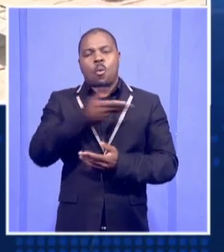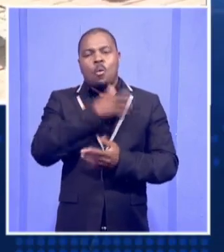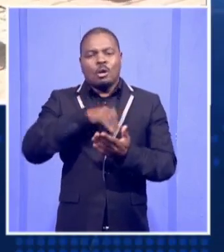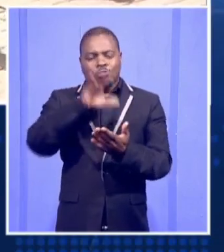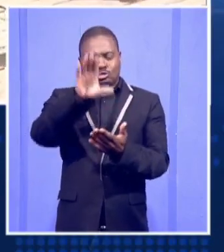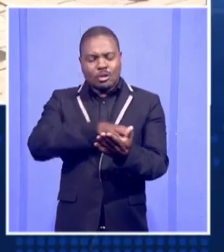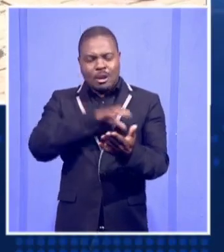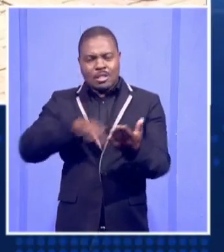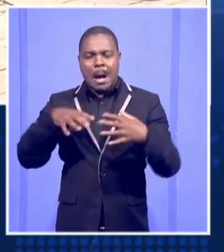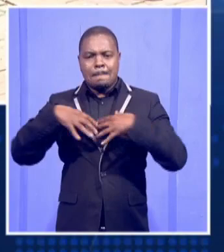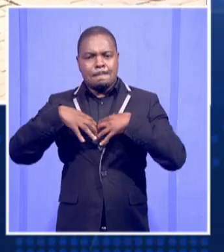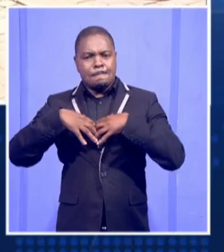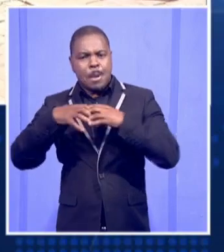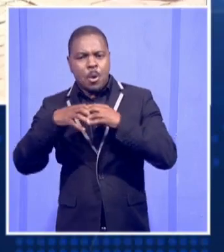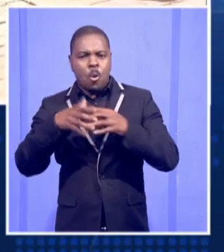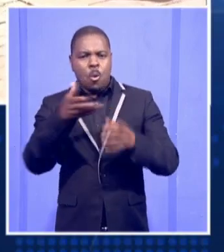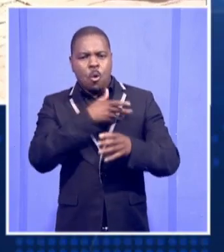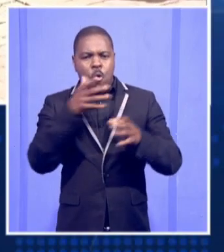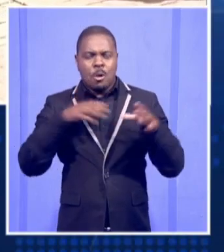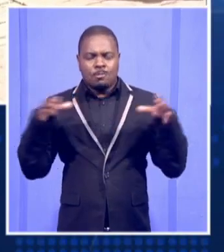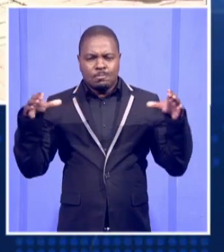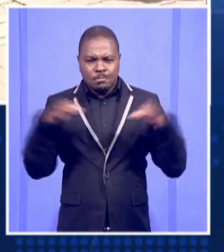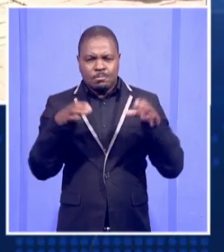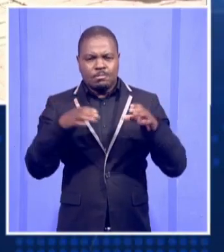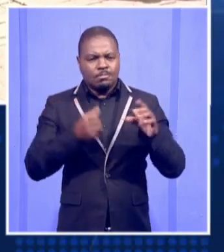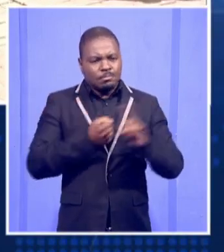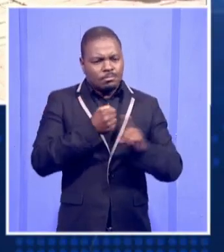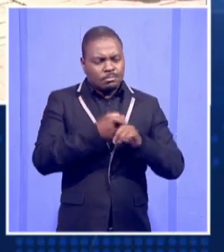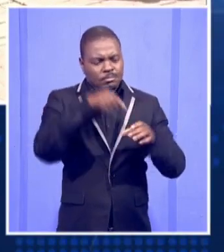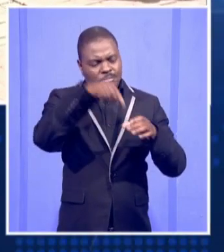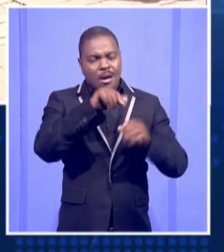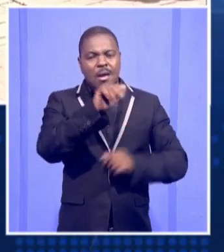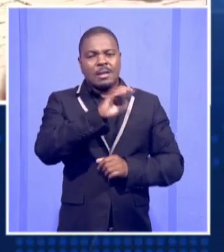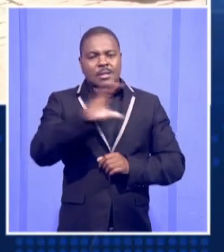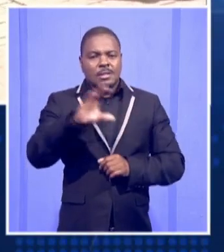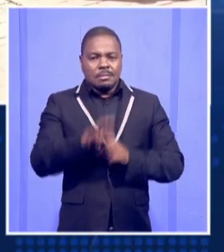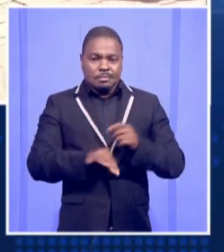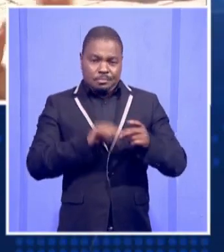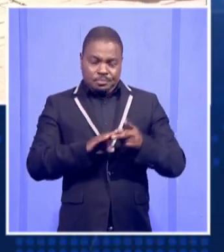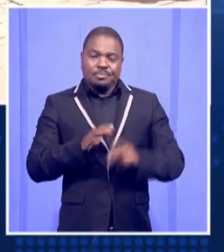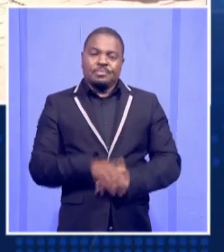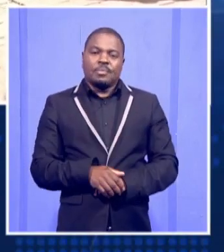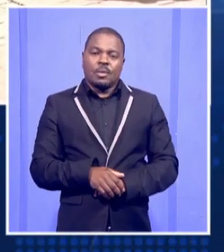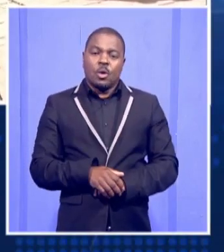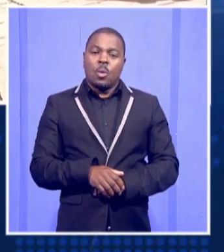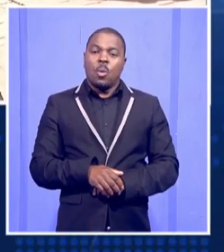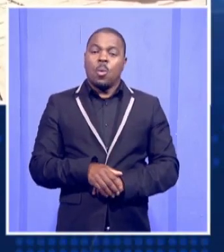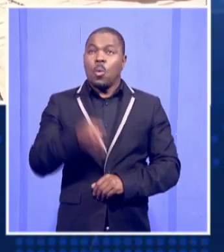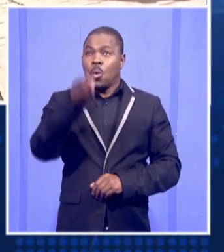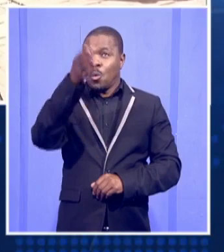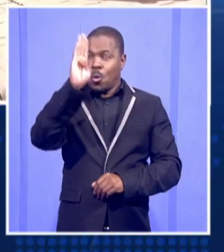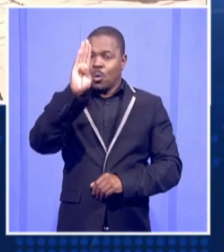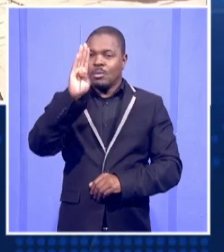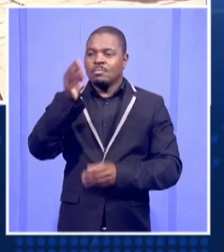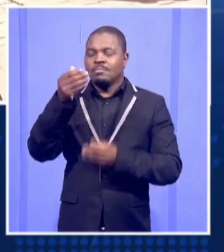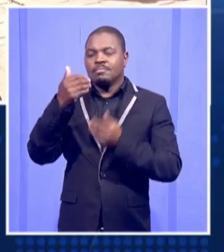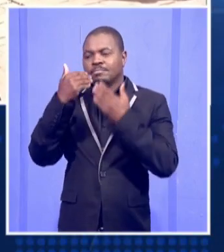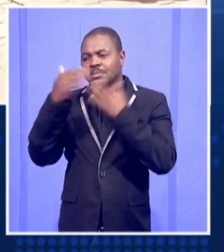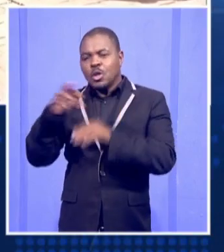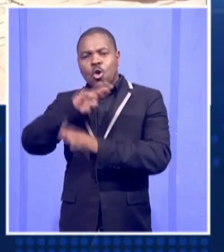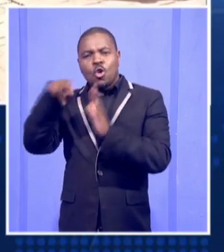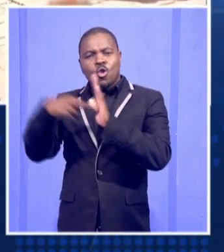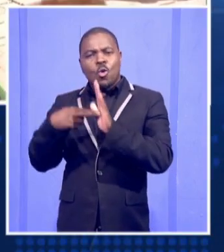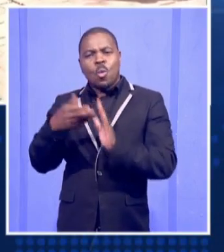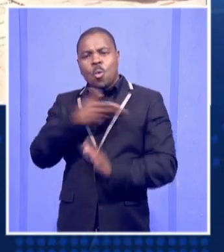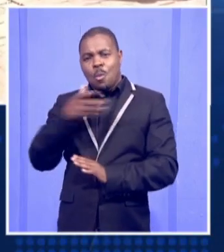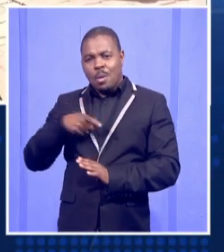mobilizing women in order to inject some energy in the ANC. But at the center of it is that role that God has given to women, of making sure that at